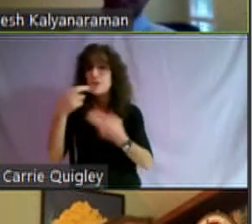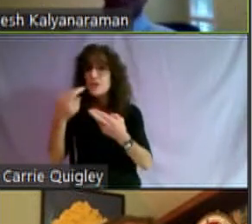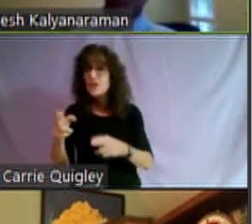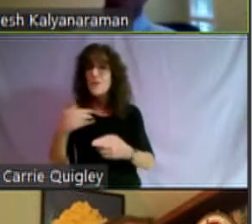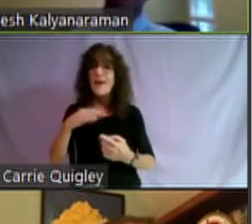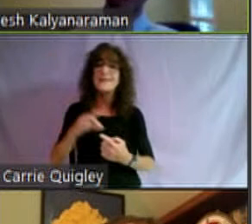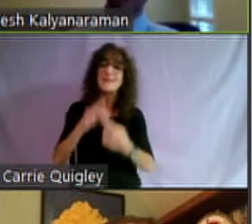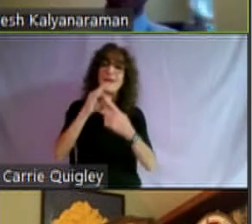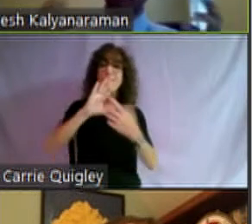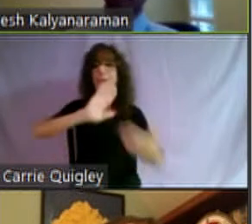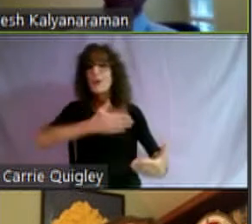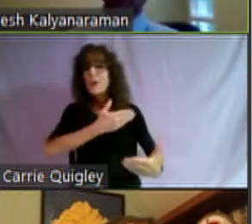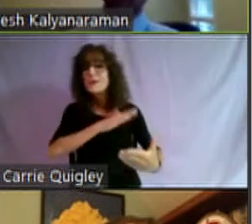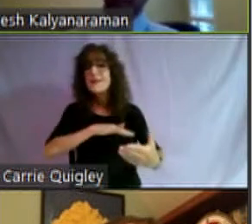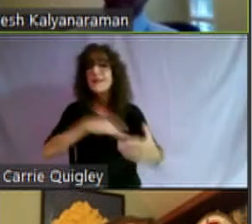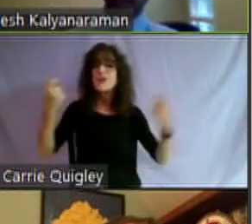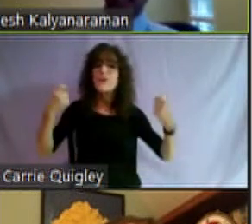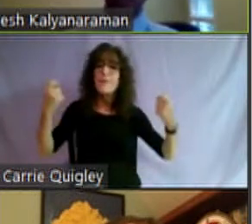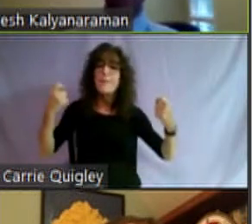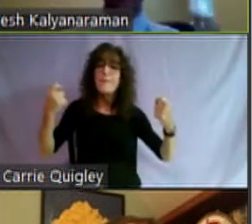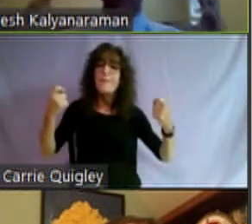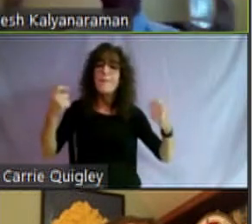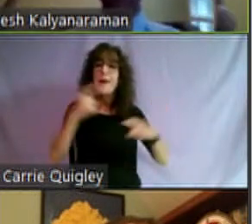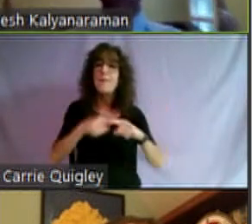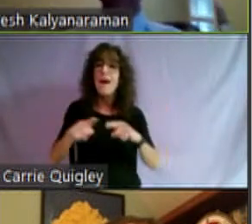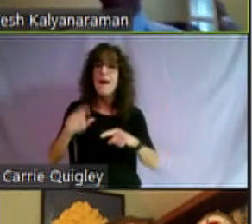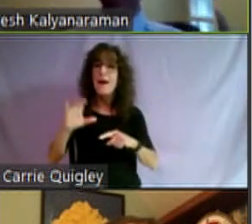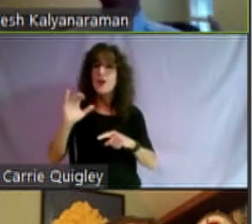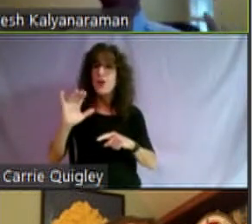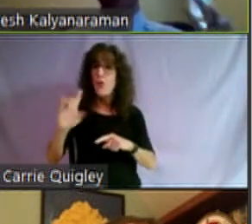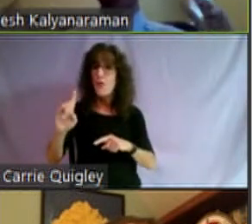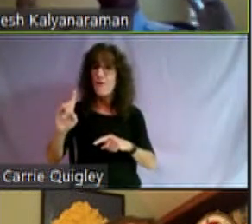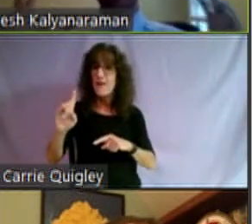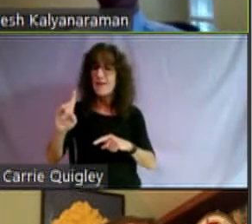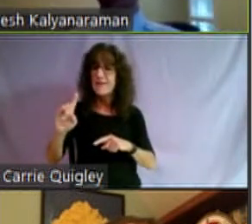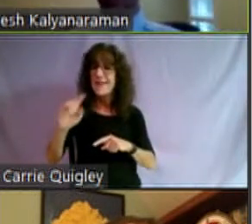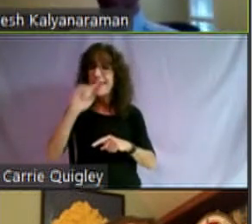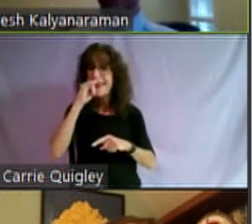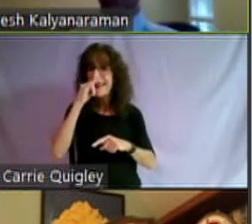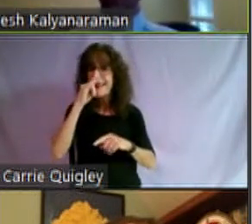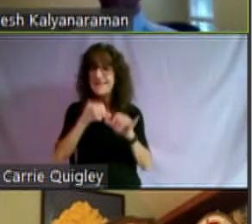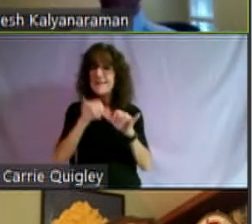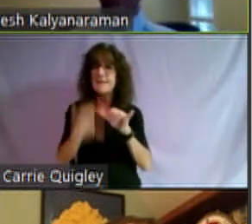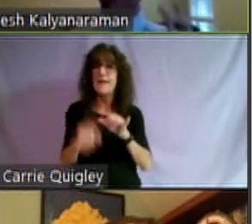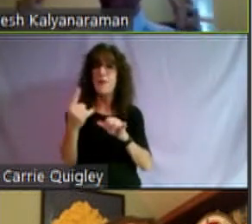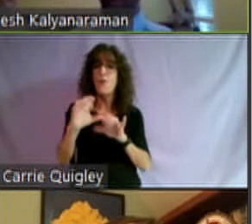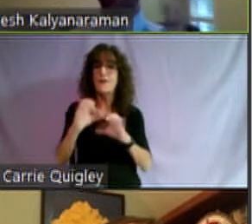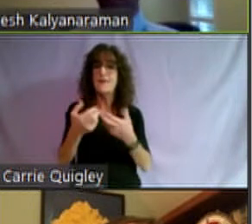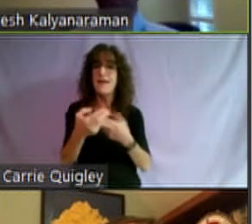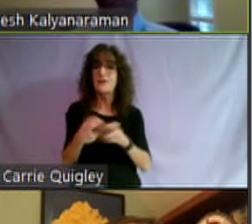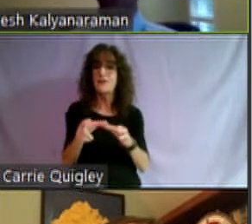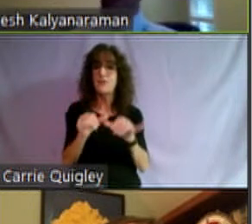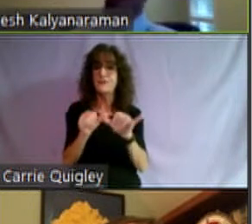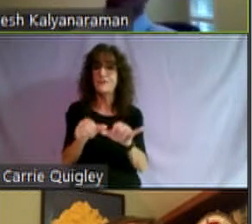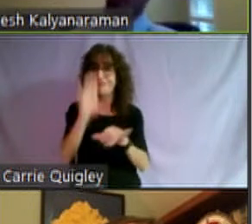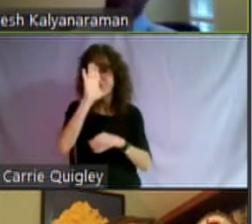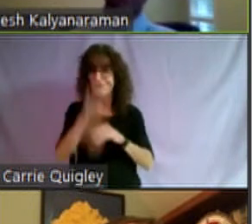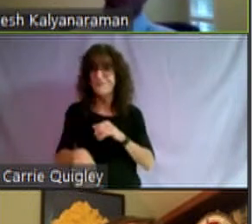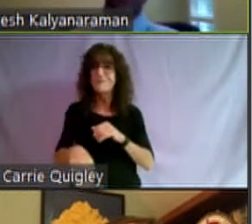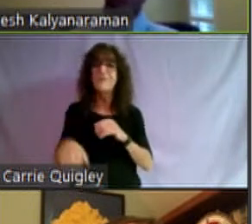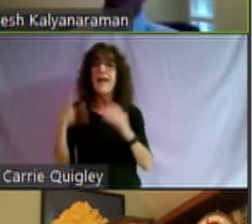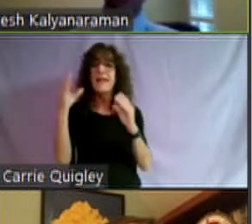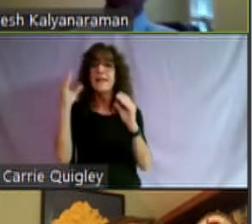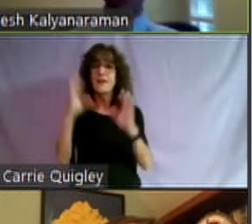and all that kind of good stuff. But in the setting of COVID, we could keep kids in one classroom and the teachers as